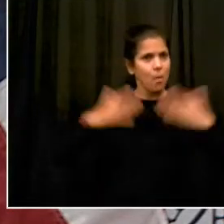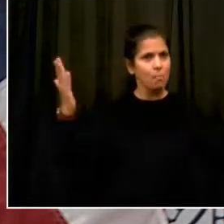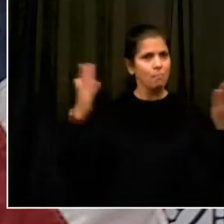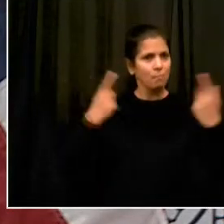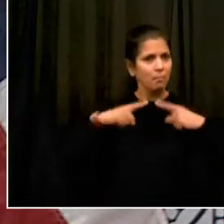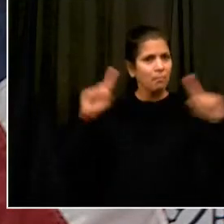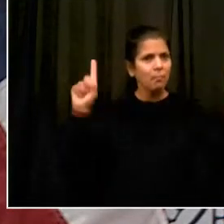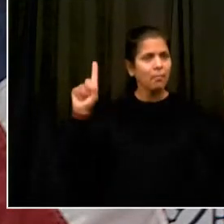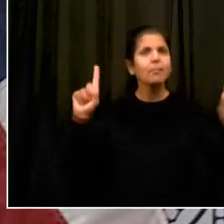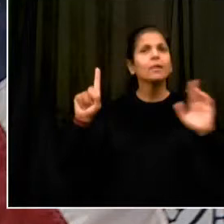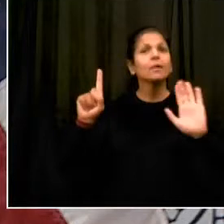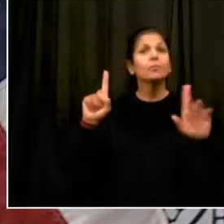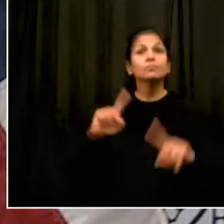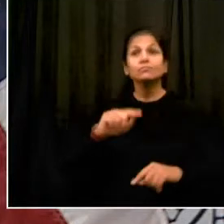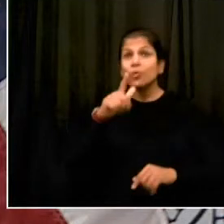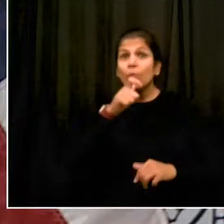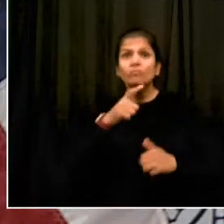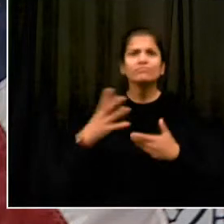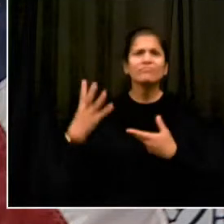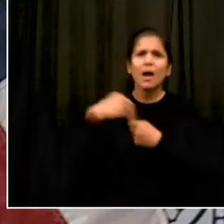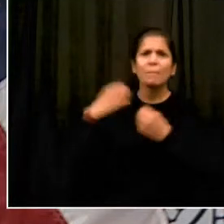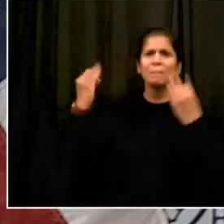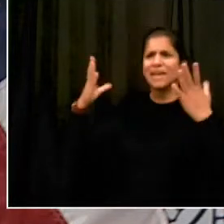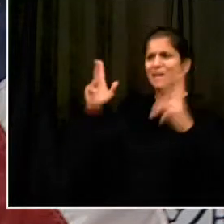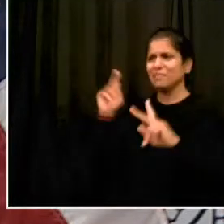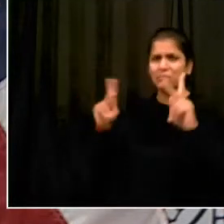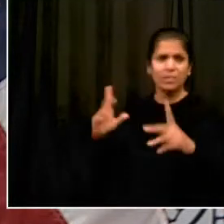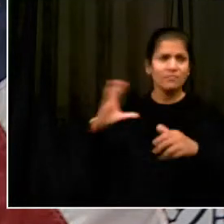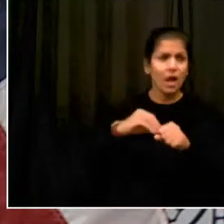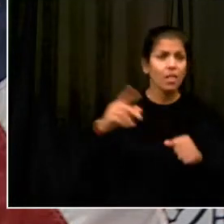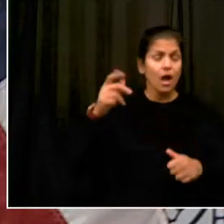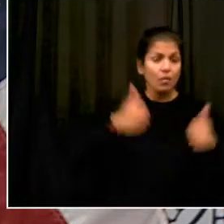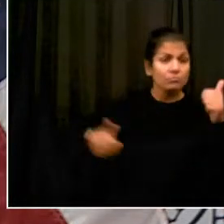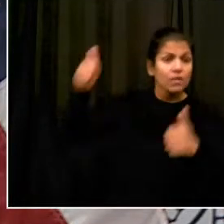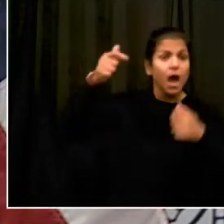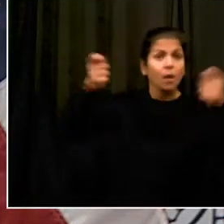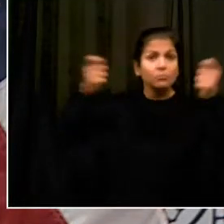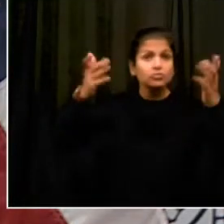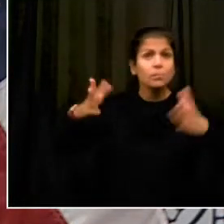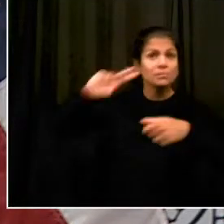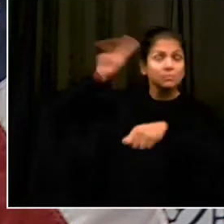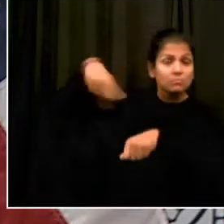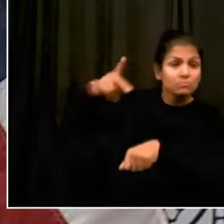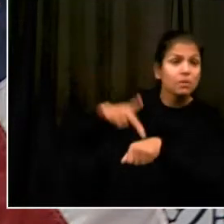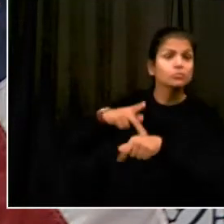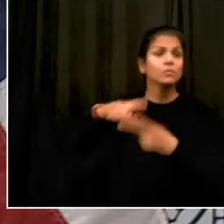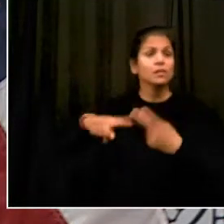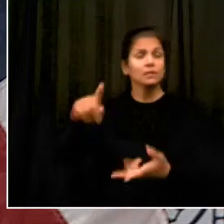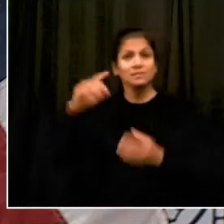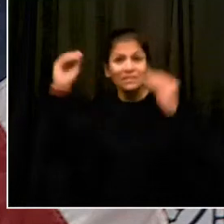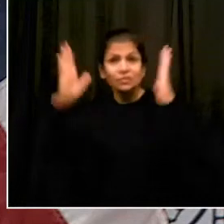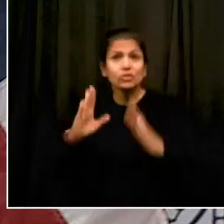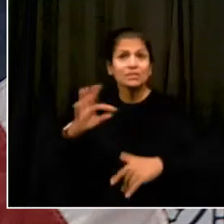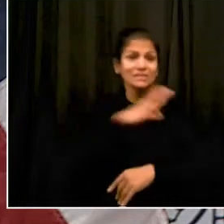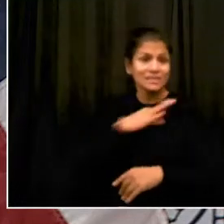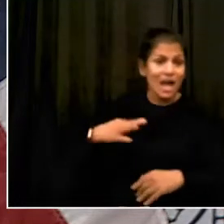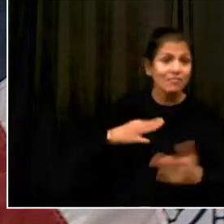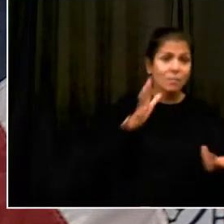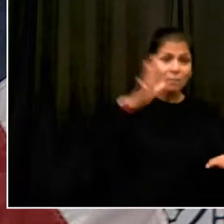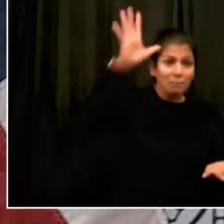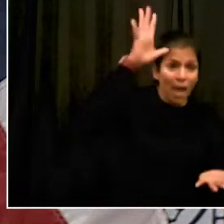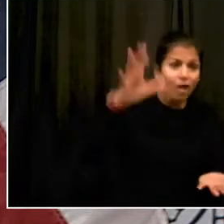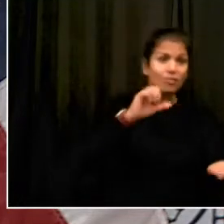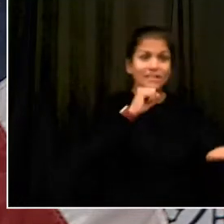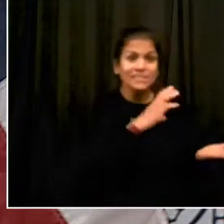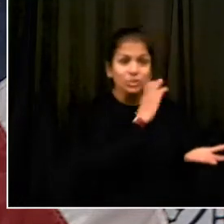did. And we kept our schools safe. And we did it in real life conditions. We proved that